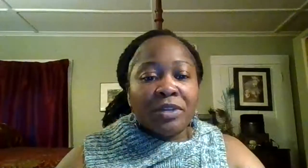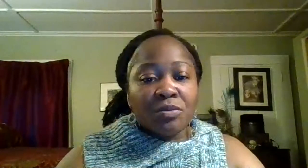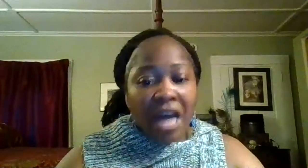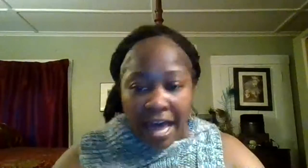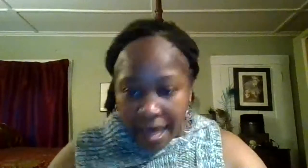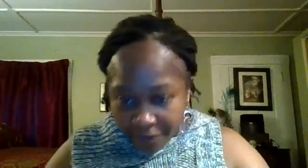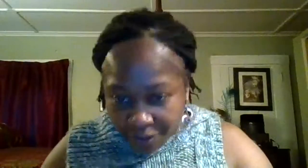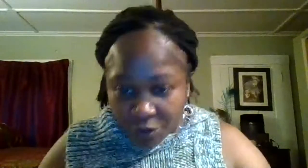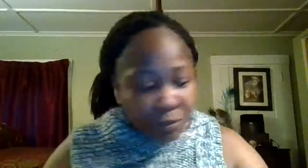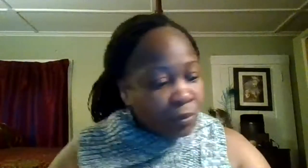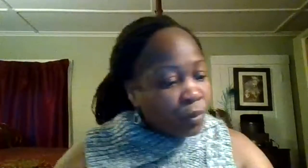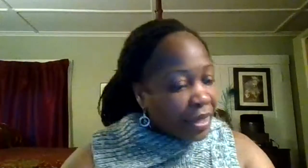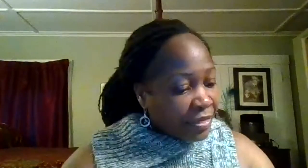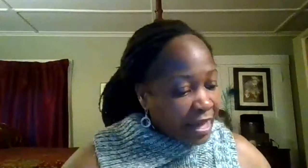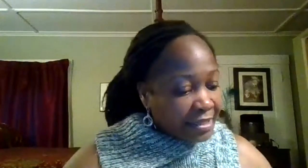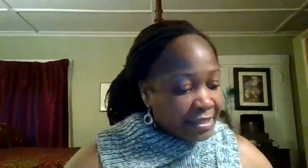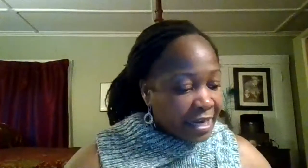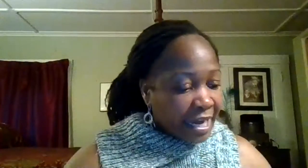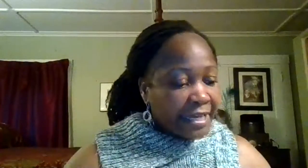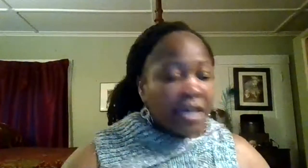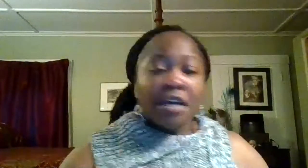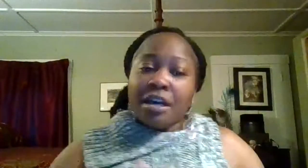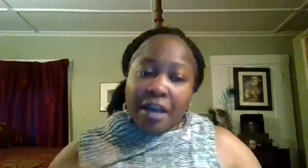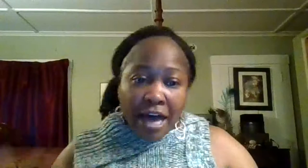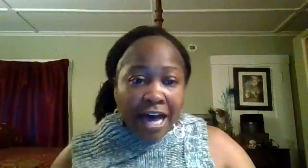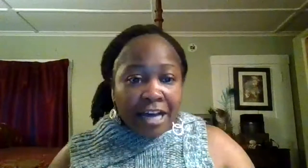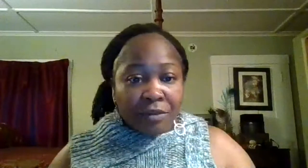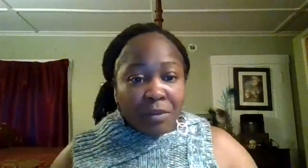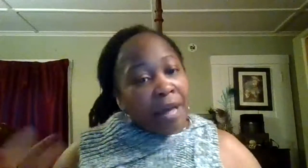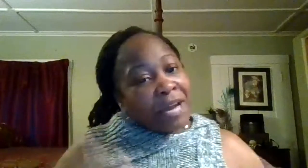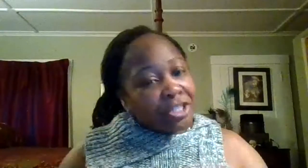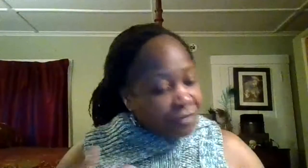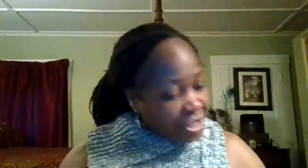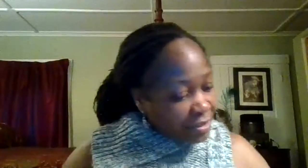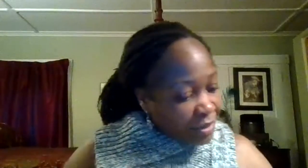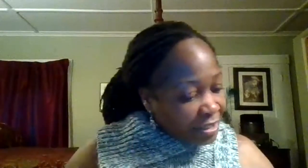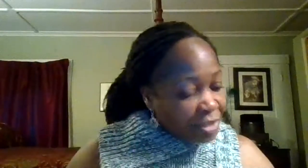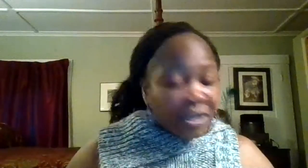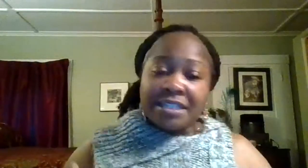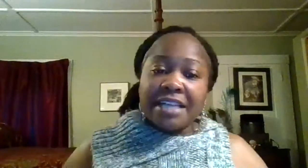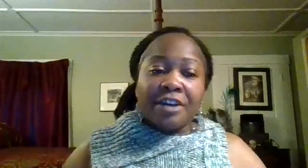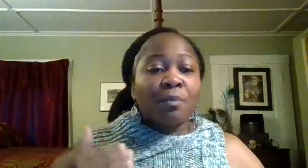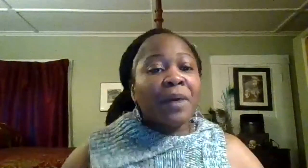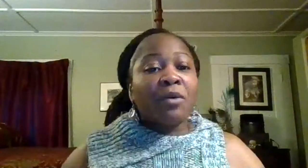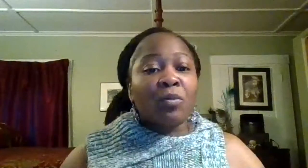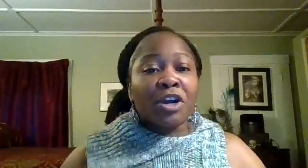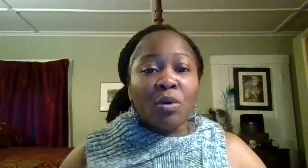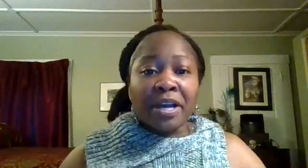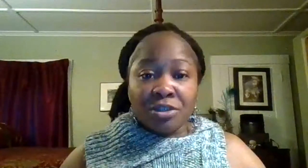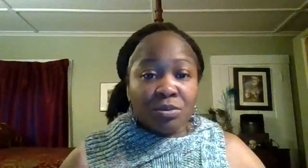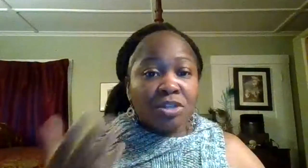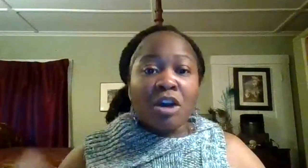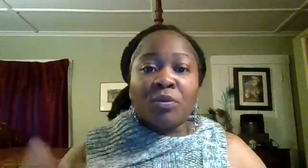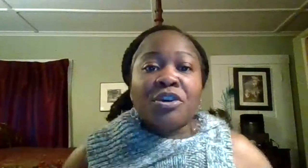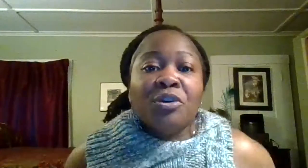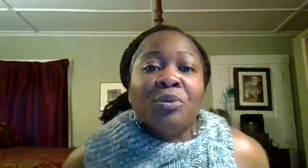We do not have Caribou with us tonight. I'm not sure if she's going to be joining us later, but we're going to